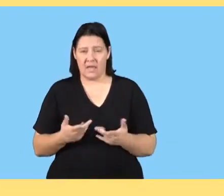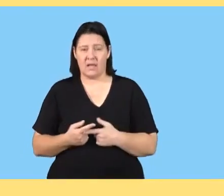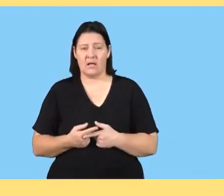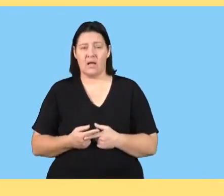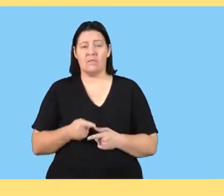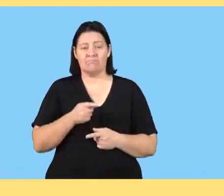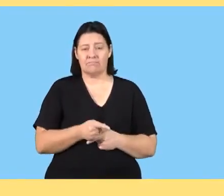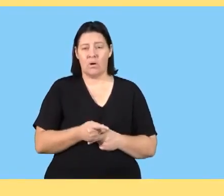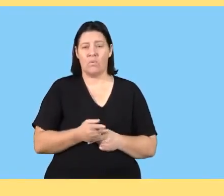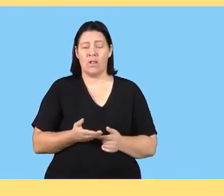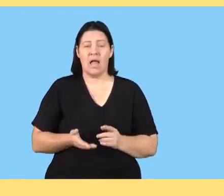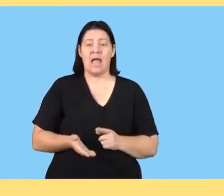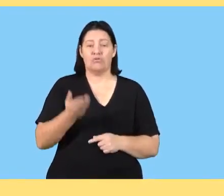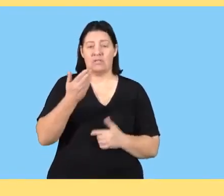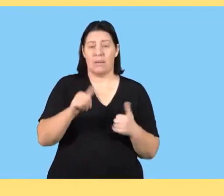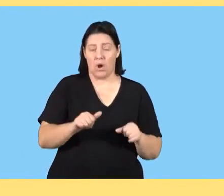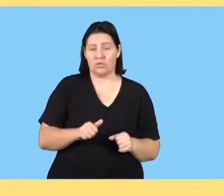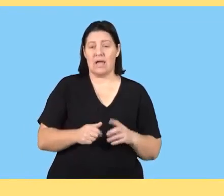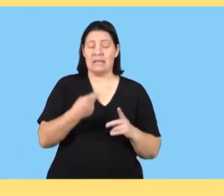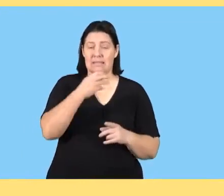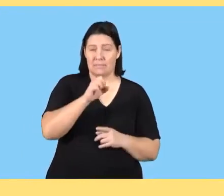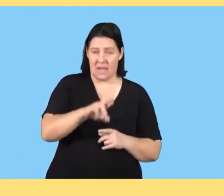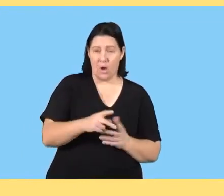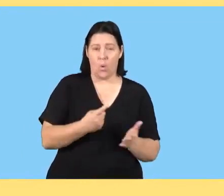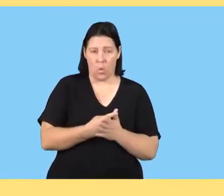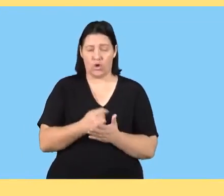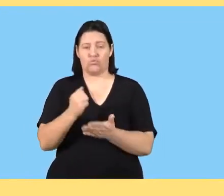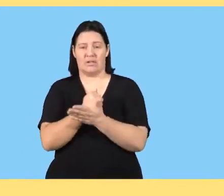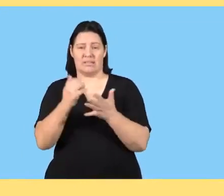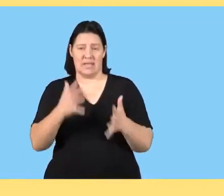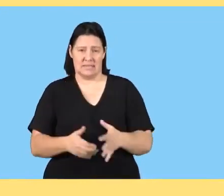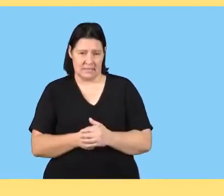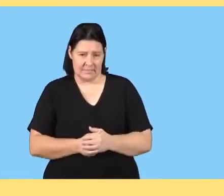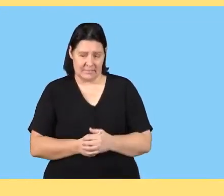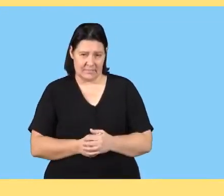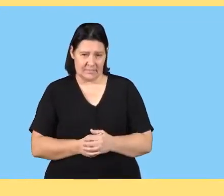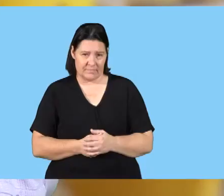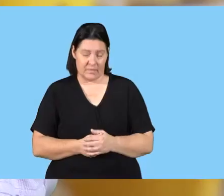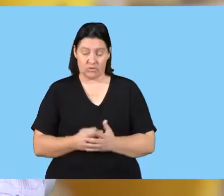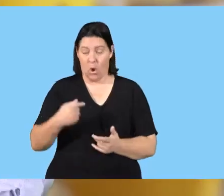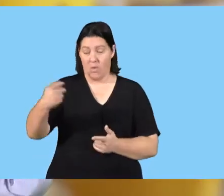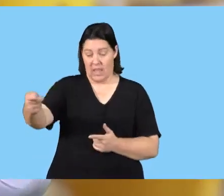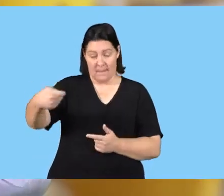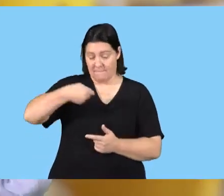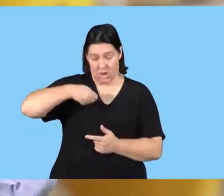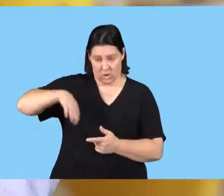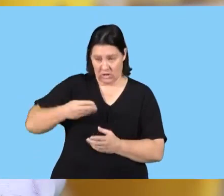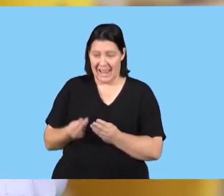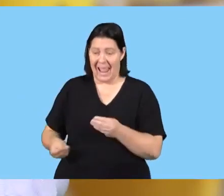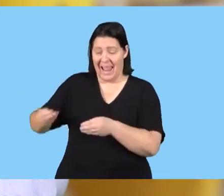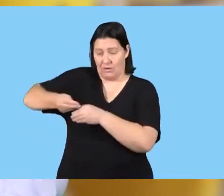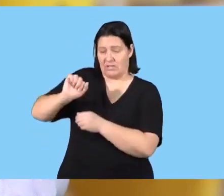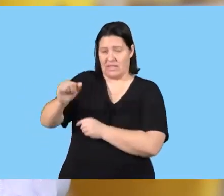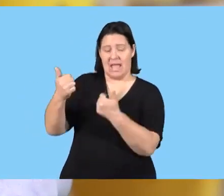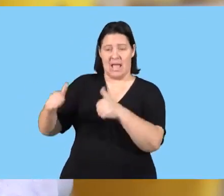amount owed by debtors as well as creditors. Remember that interest increases the amount owed by